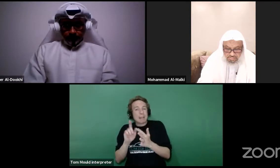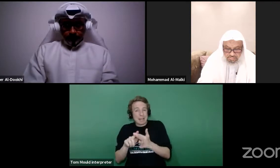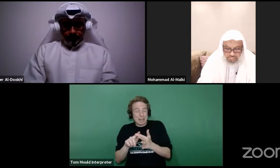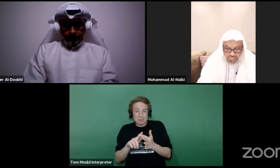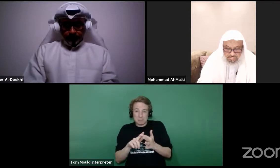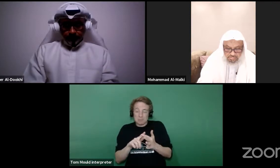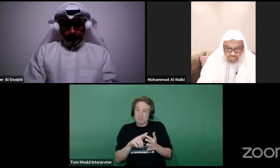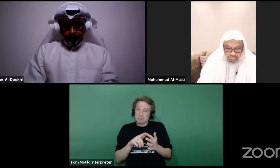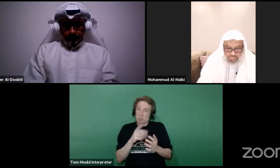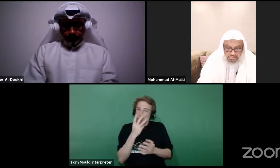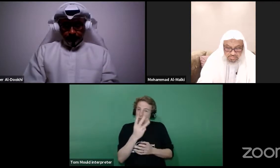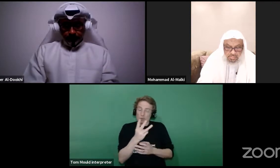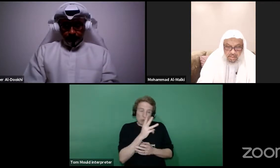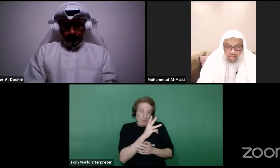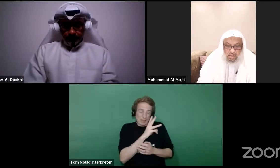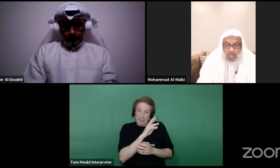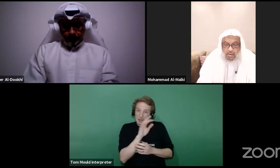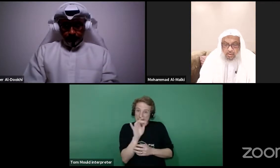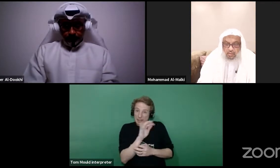is a letter.